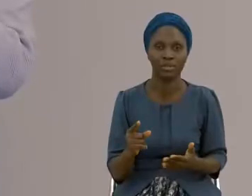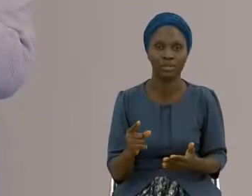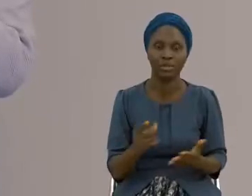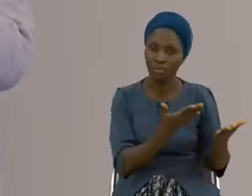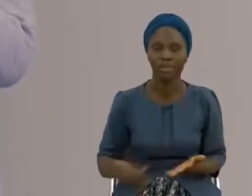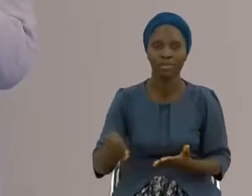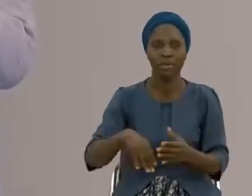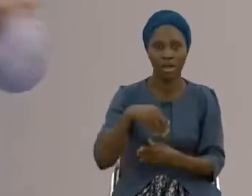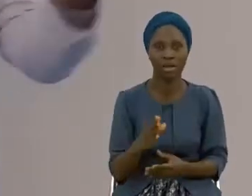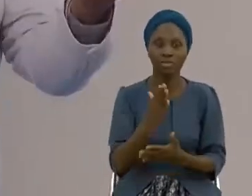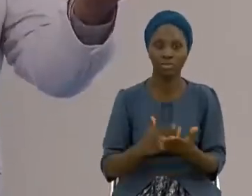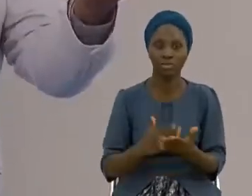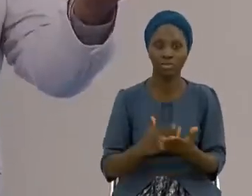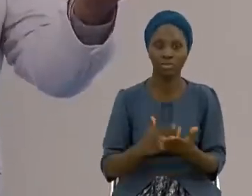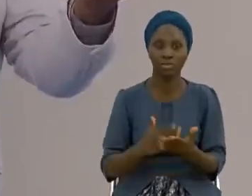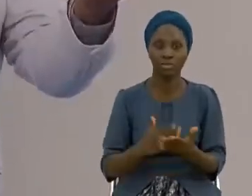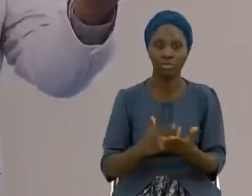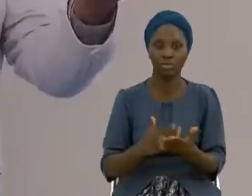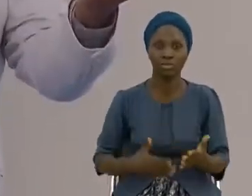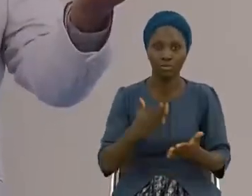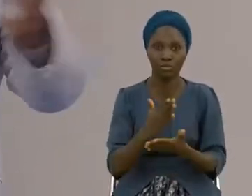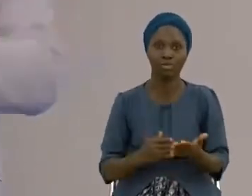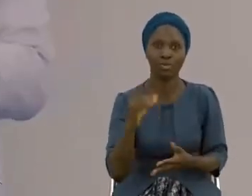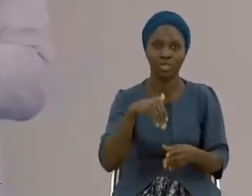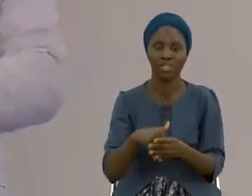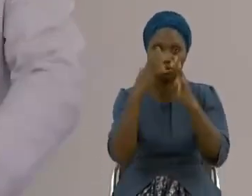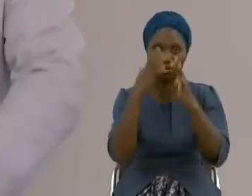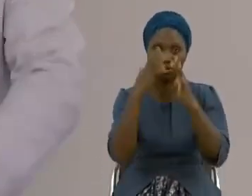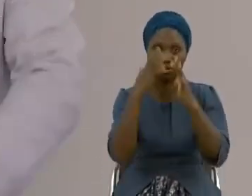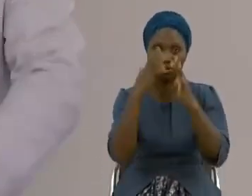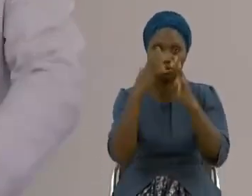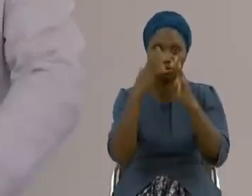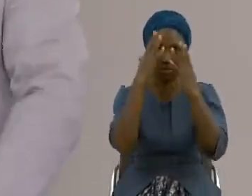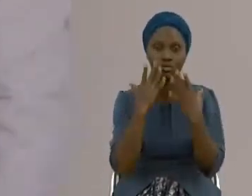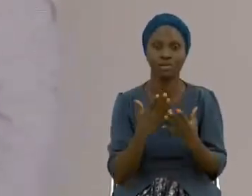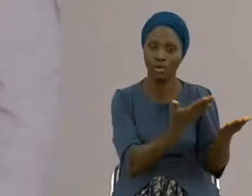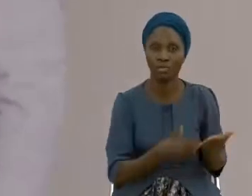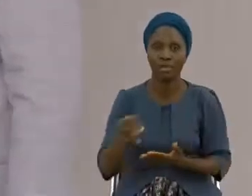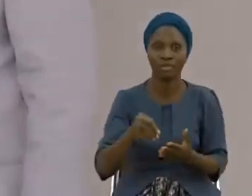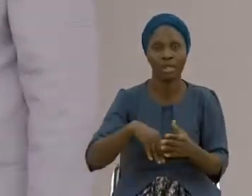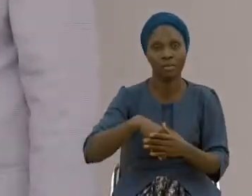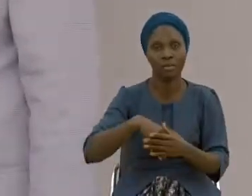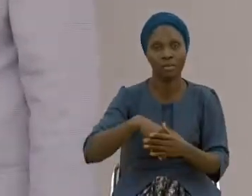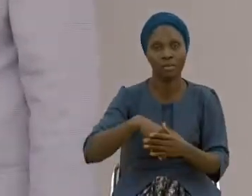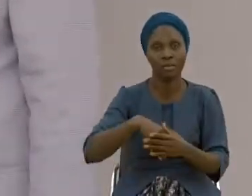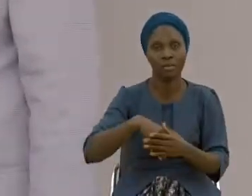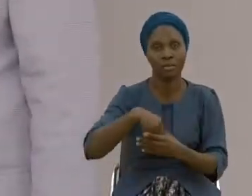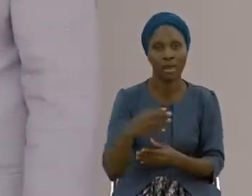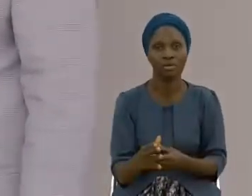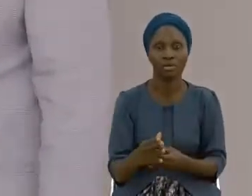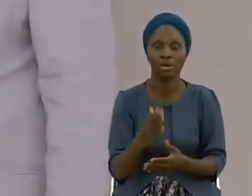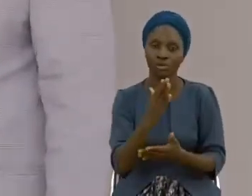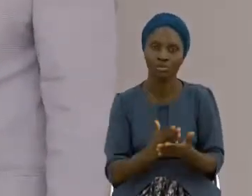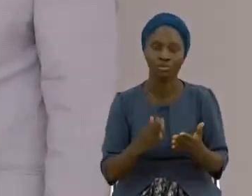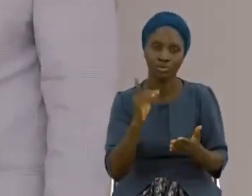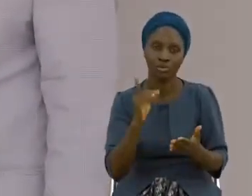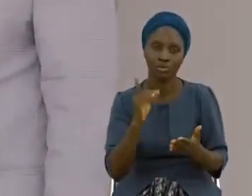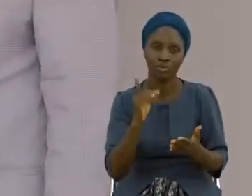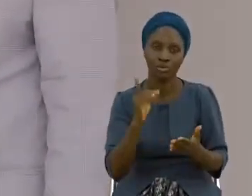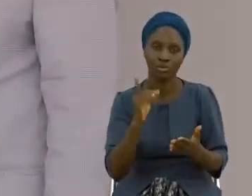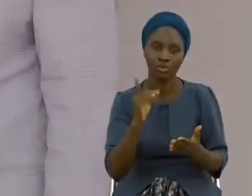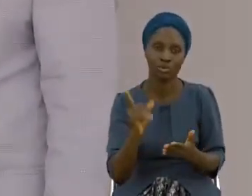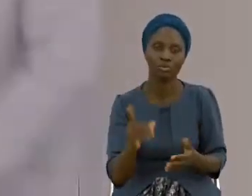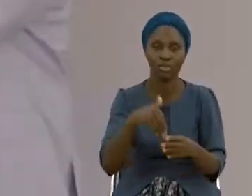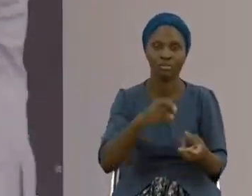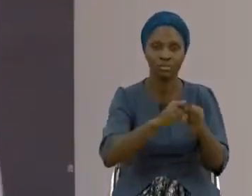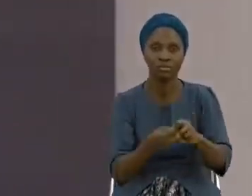them out somebody's suffering break them out somebody in affliction break them out if i